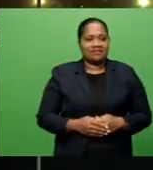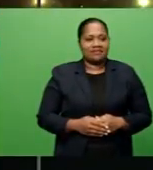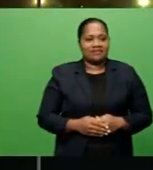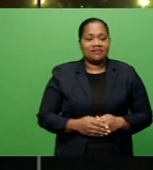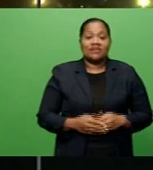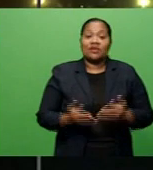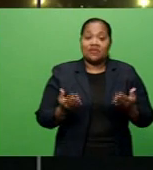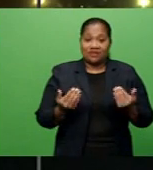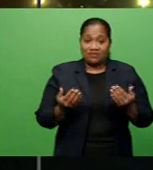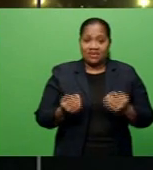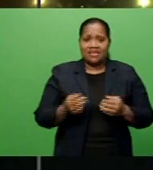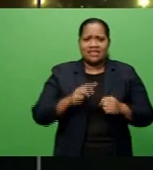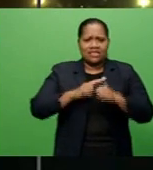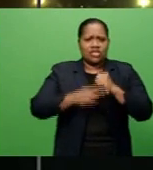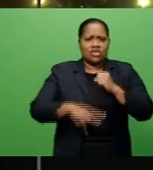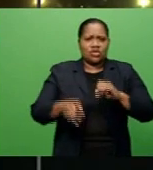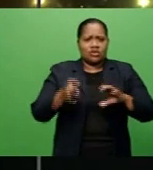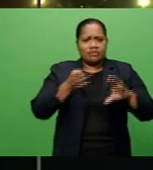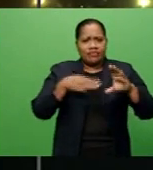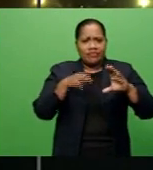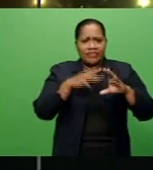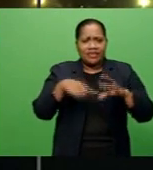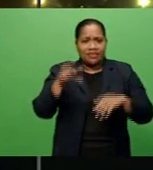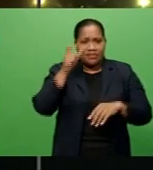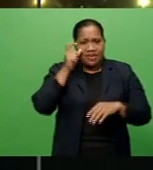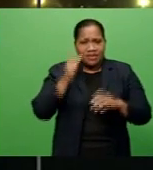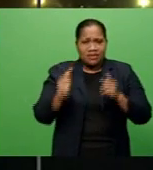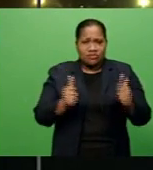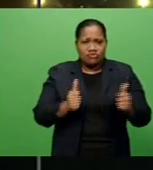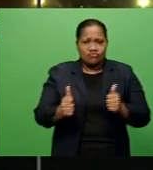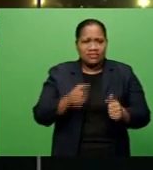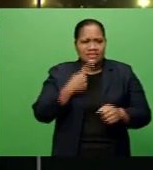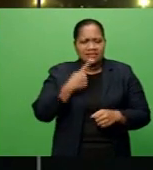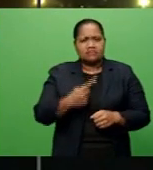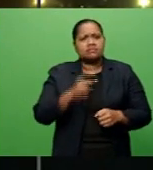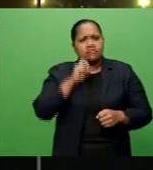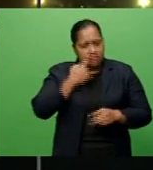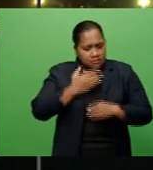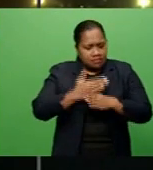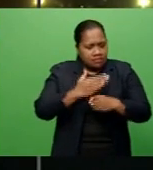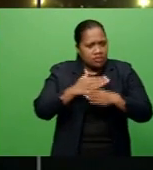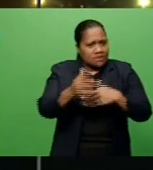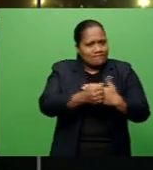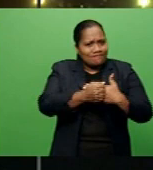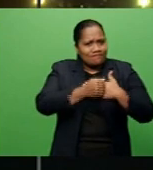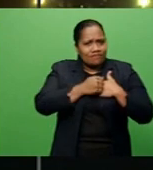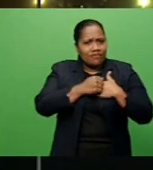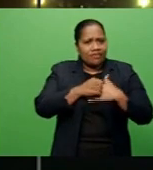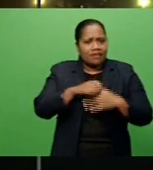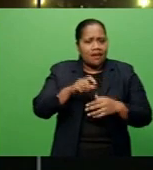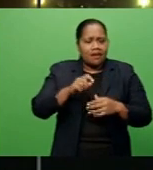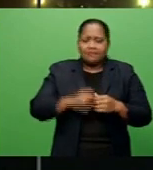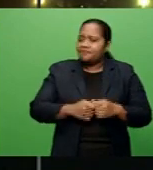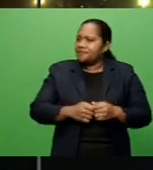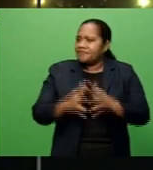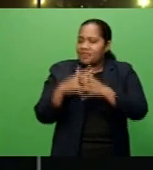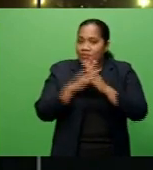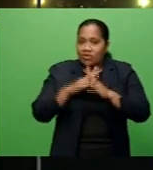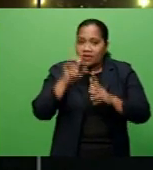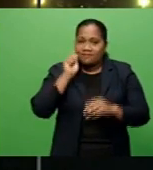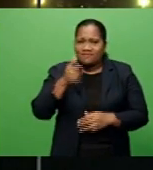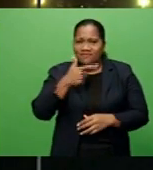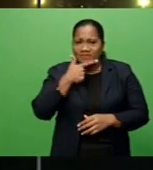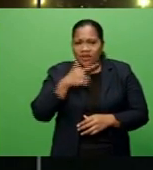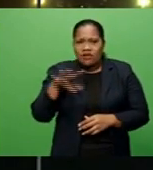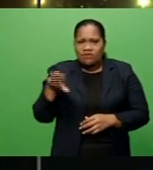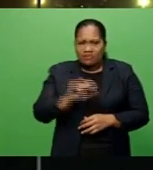Welcome back. In new media, the Biden administration says it will work to safeguard American telecom networks from untrusted vendors